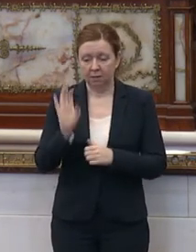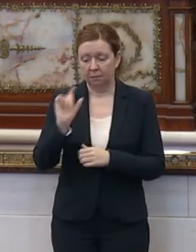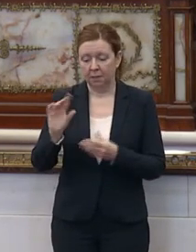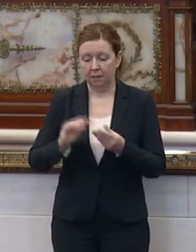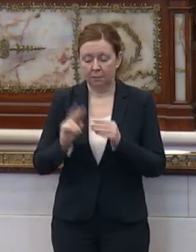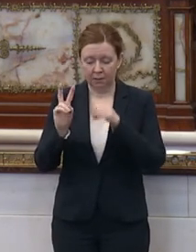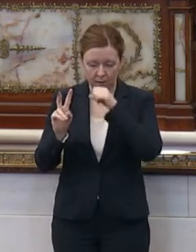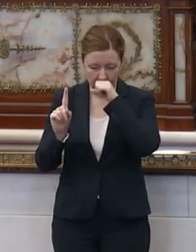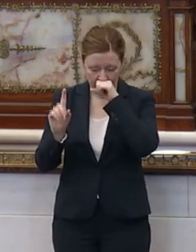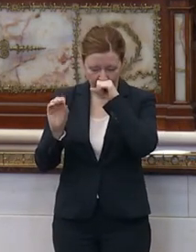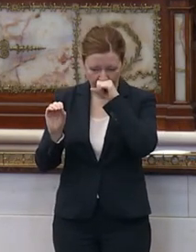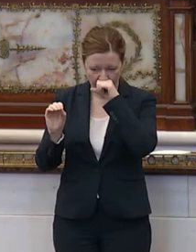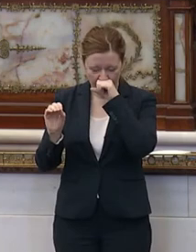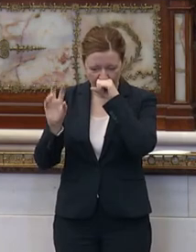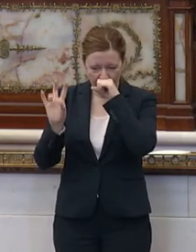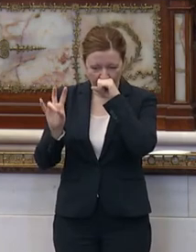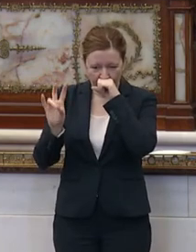Bill